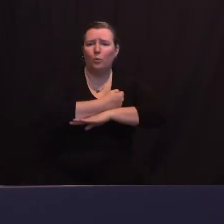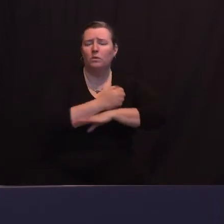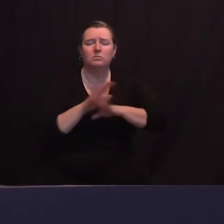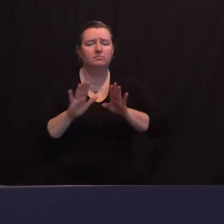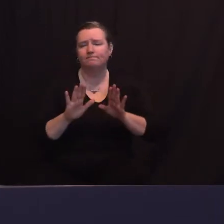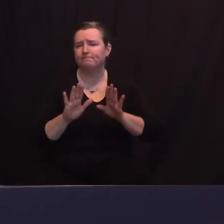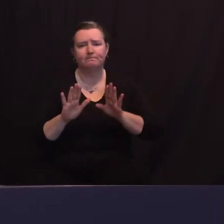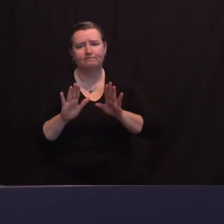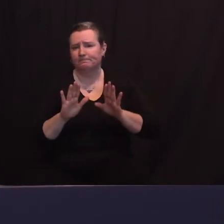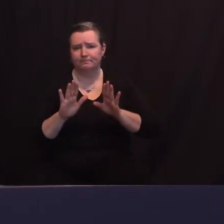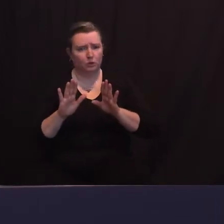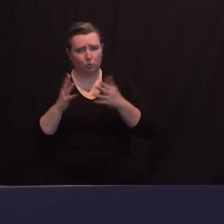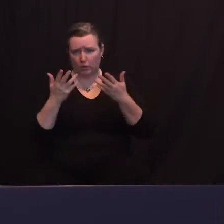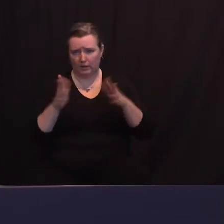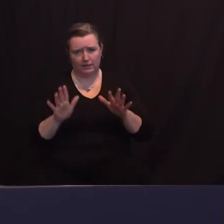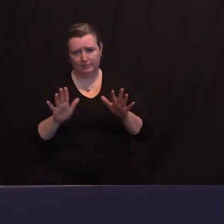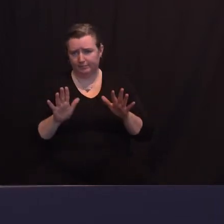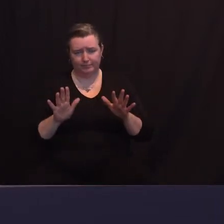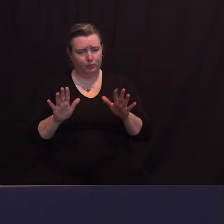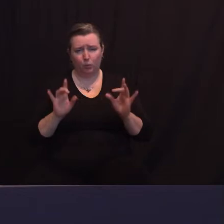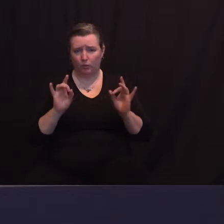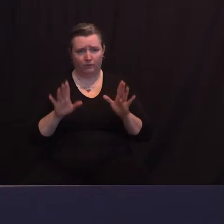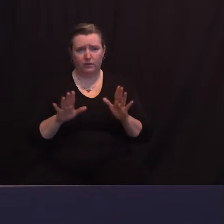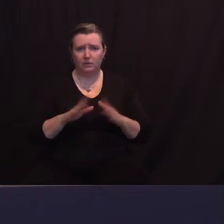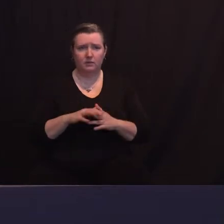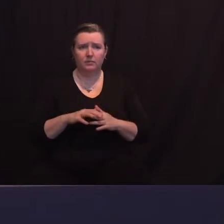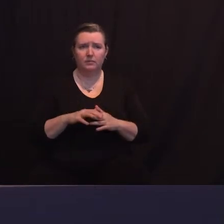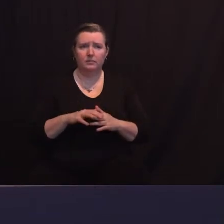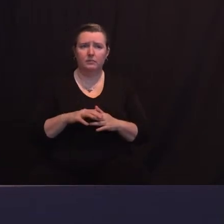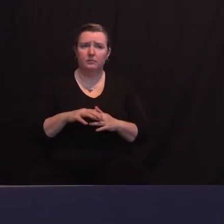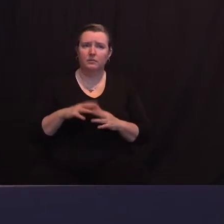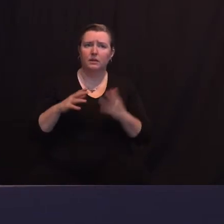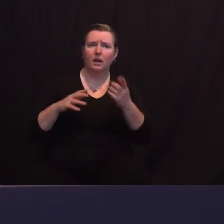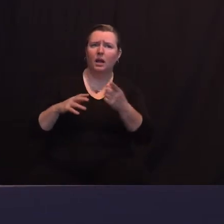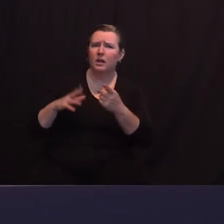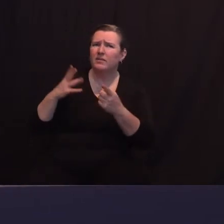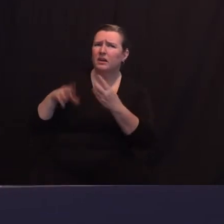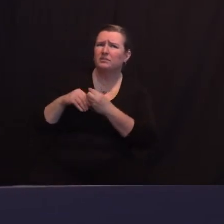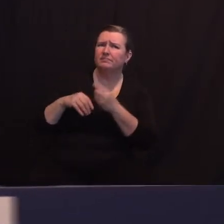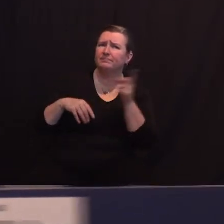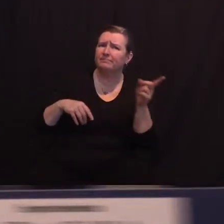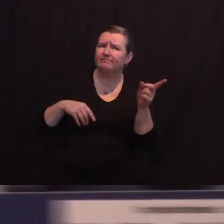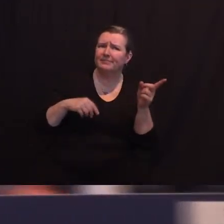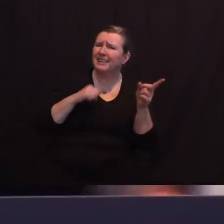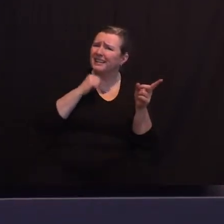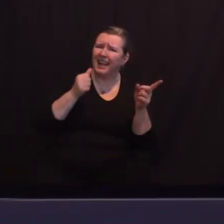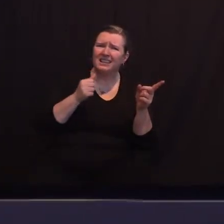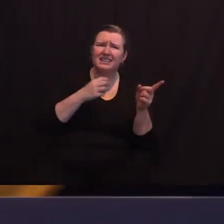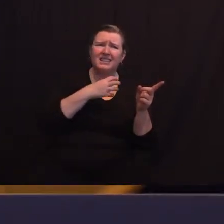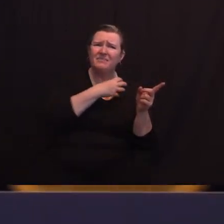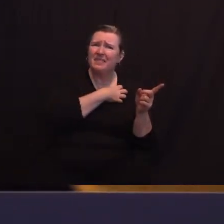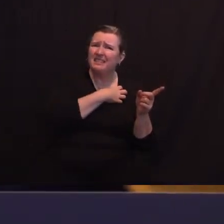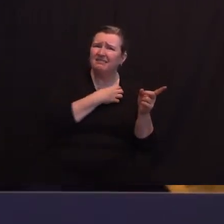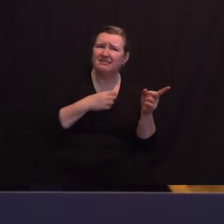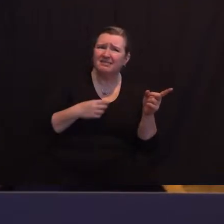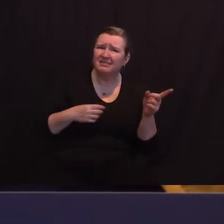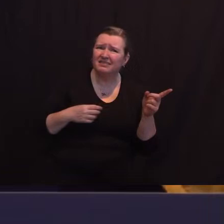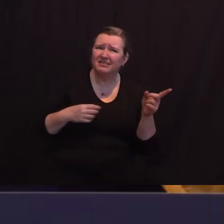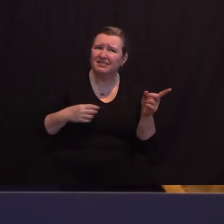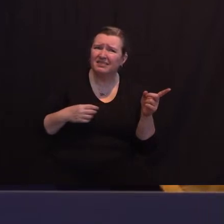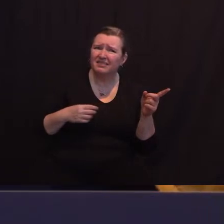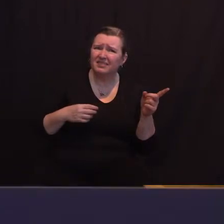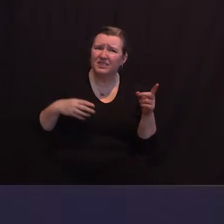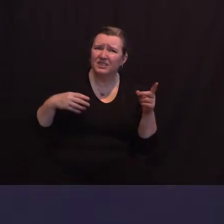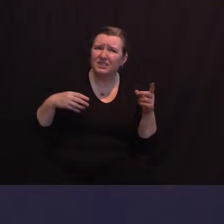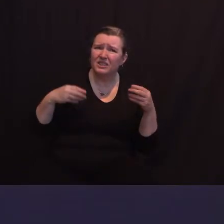hard to fathom for us, but I'll. And also, they're not law enforcement, and to put them in a position, the overwhelming amount of whom have been doing, Pat, the